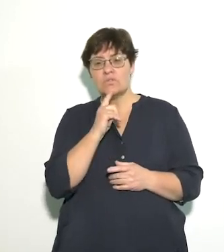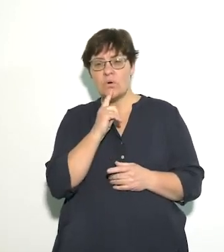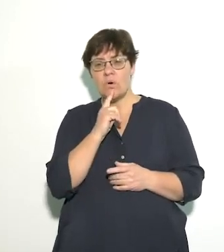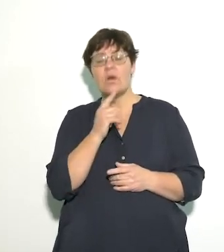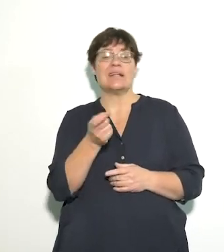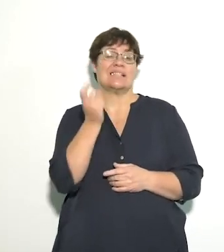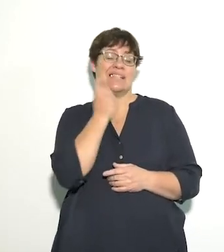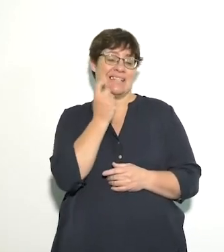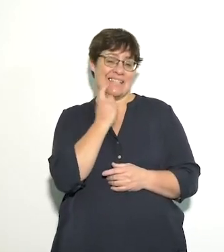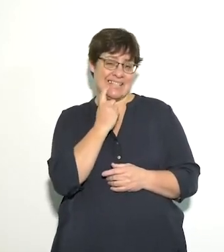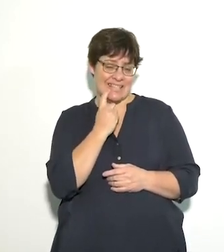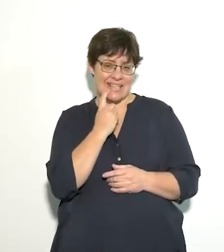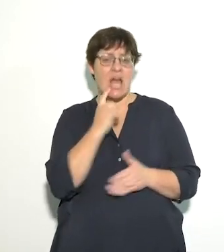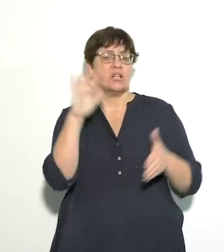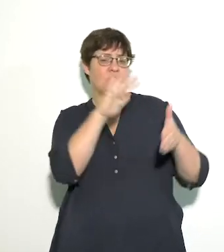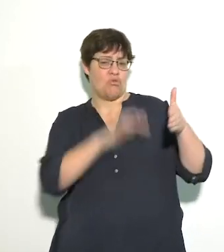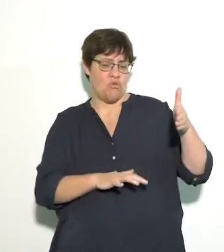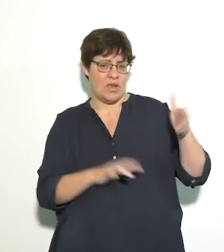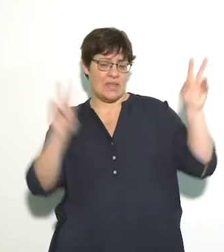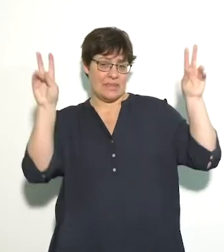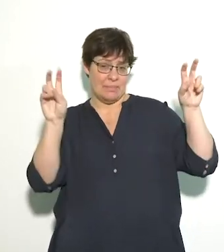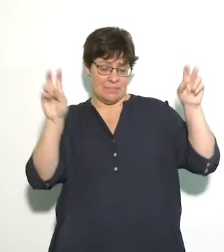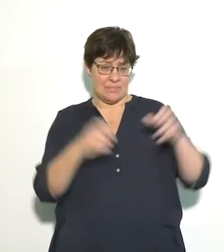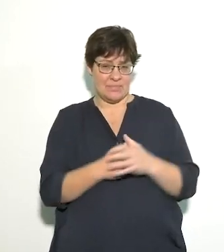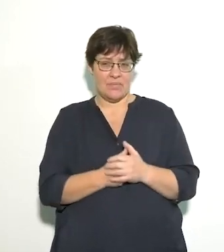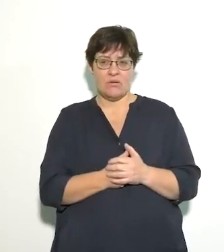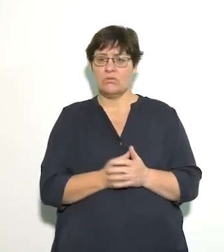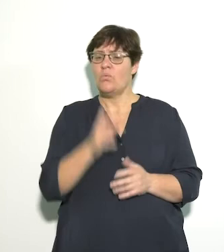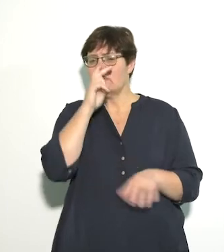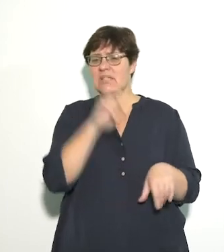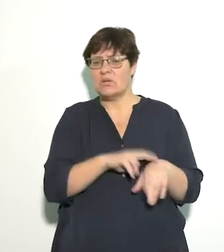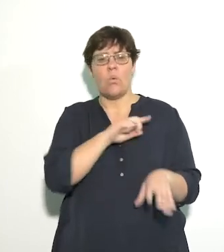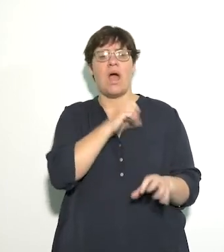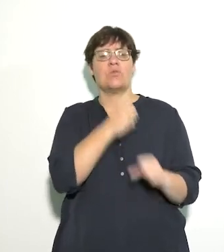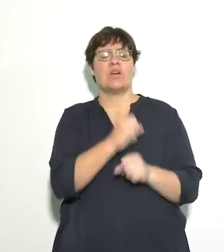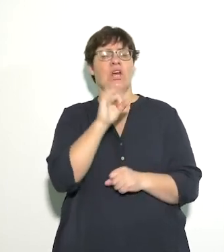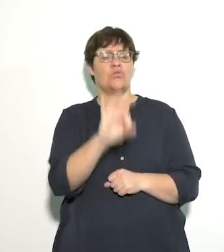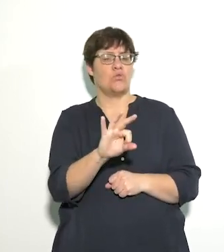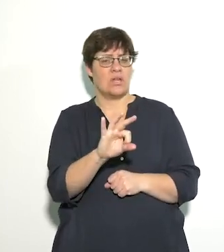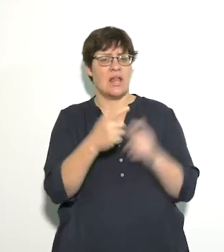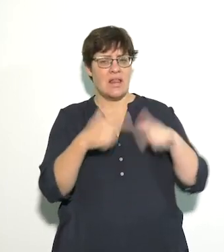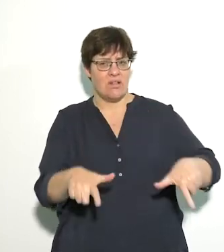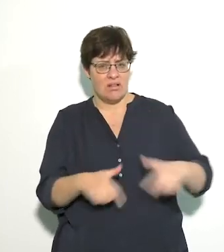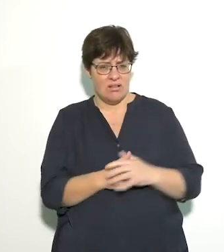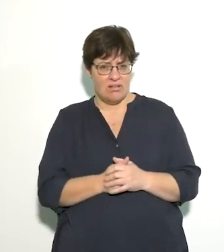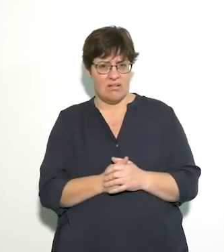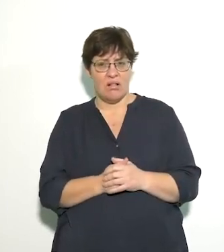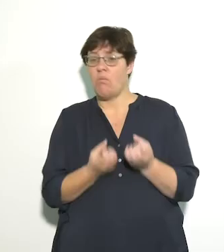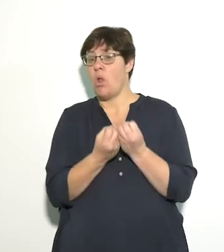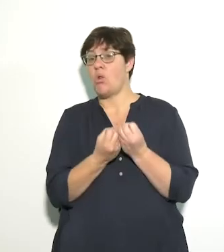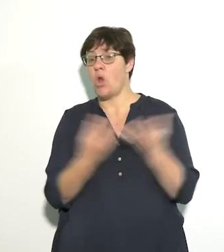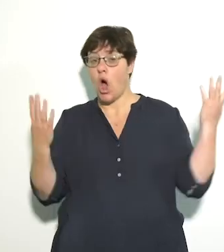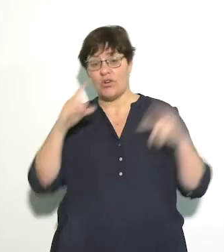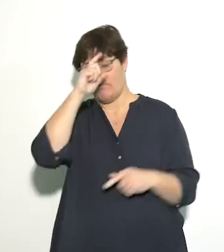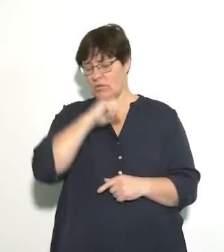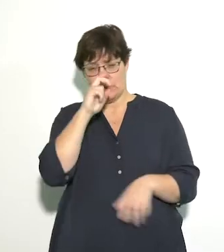is actually the dentist. The theme of this book is the dentist. So you don't need, because it's a grade 3 level, you don't need to have